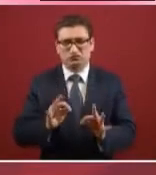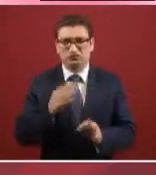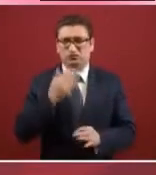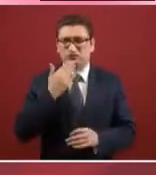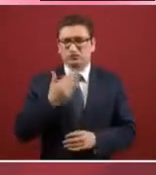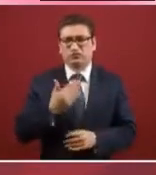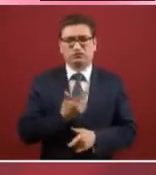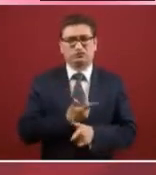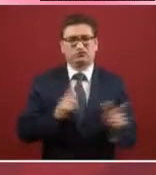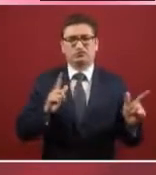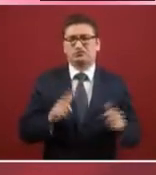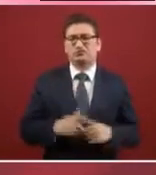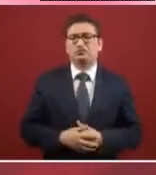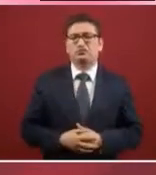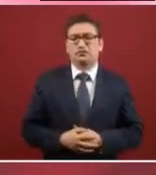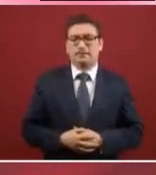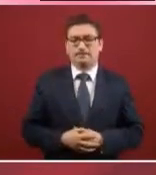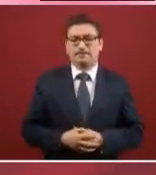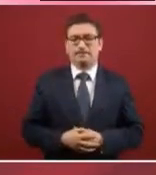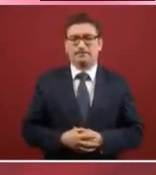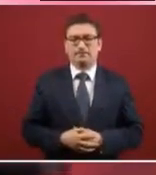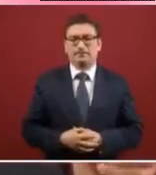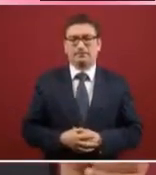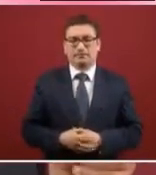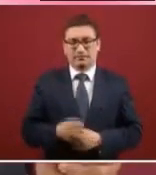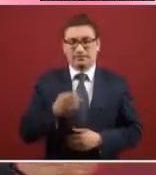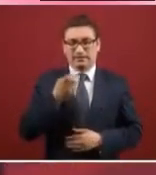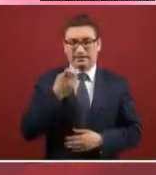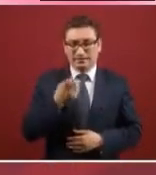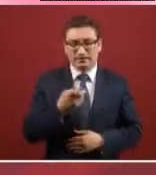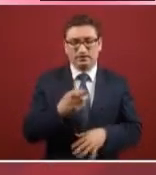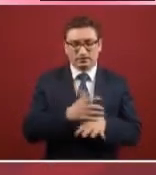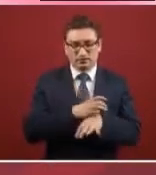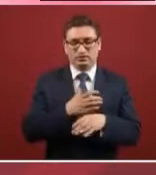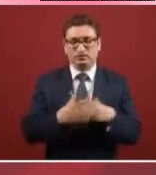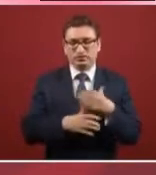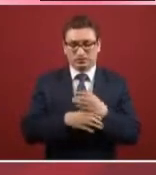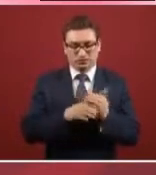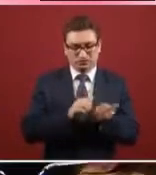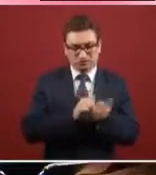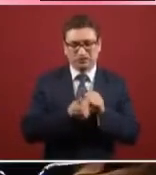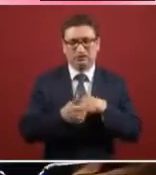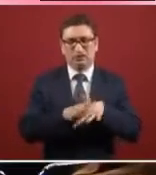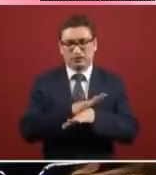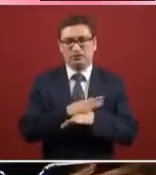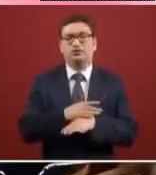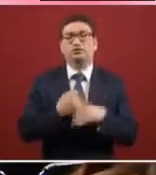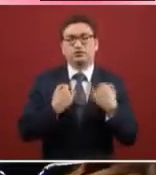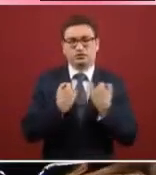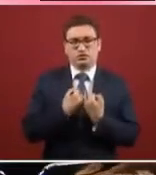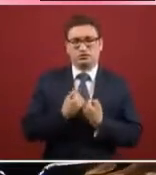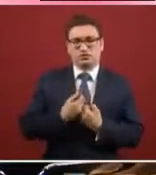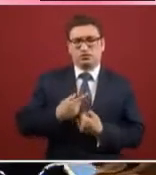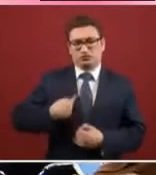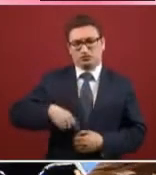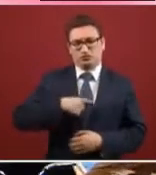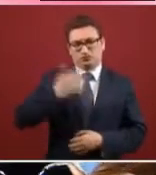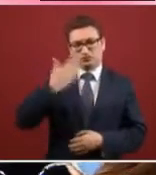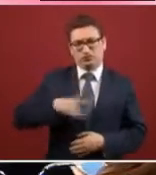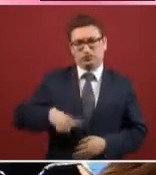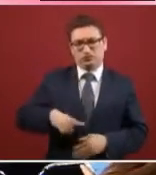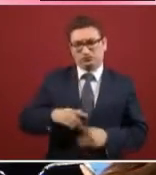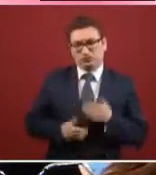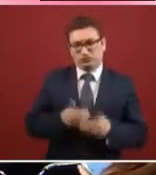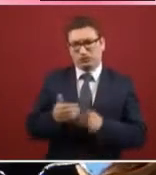effective plan. Esas son las these cosas are the para things y for transformation and we've been advancing y hay